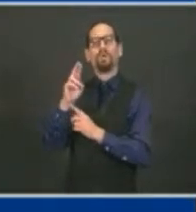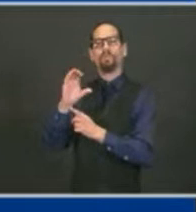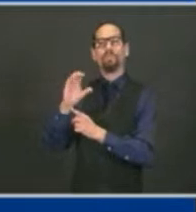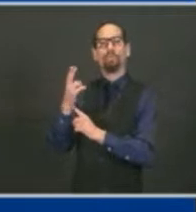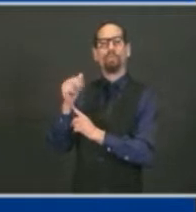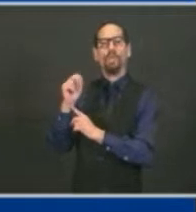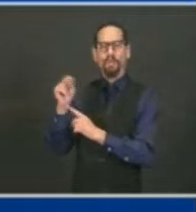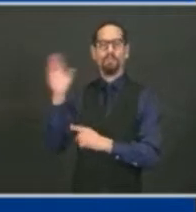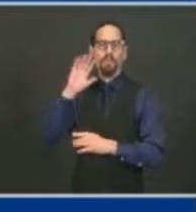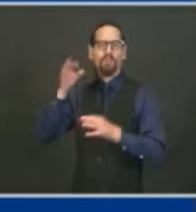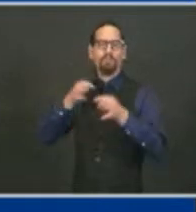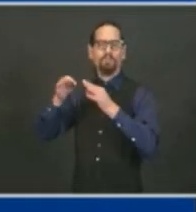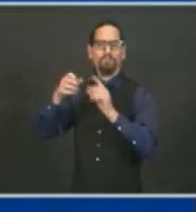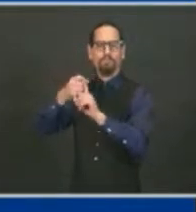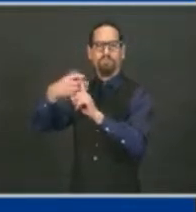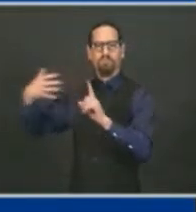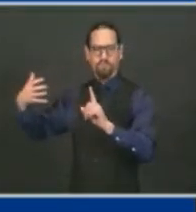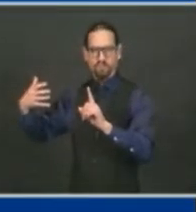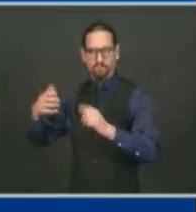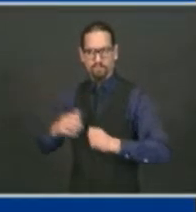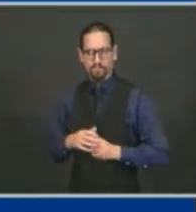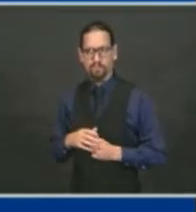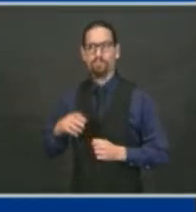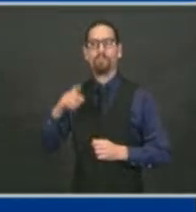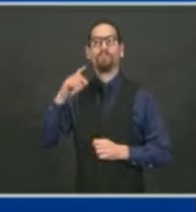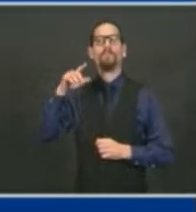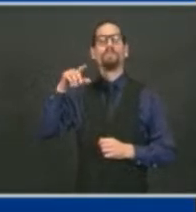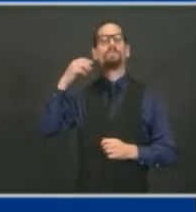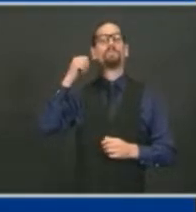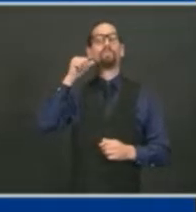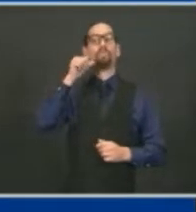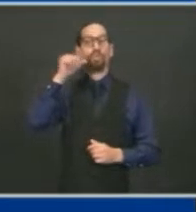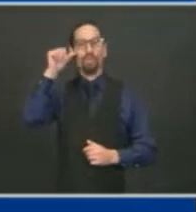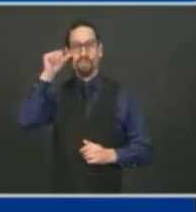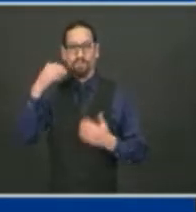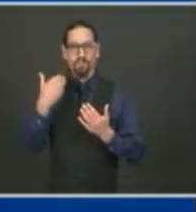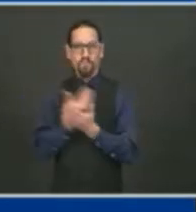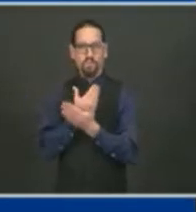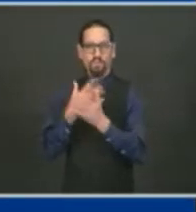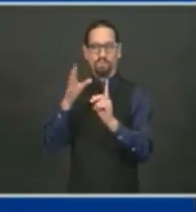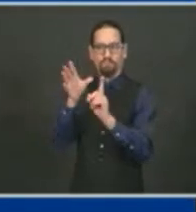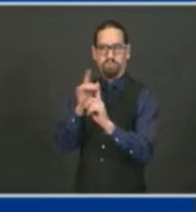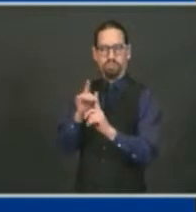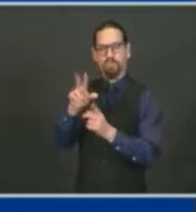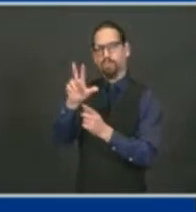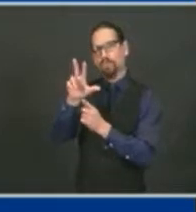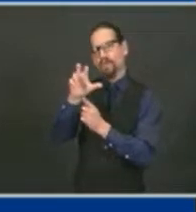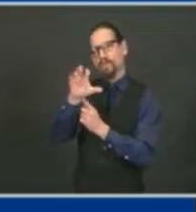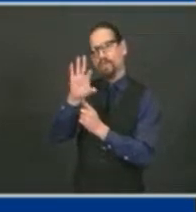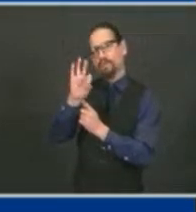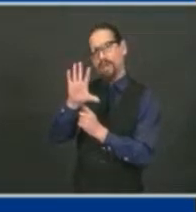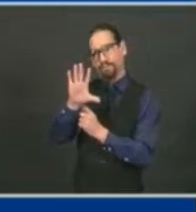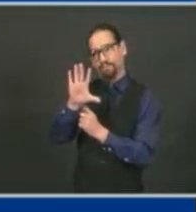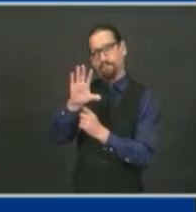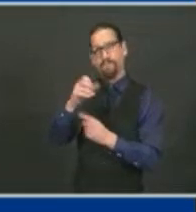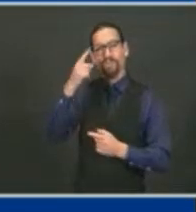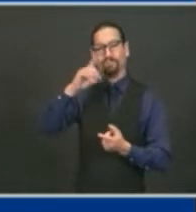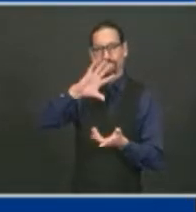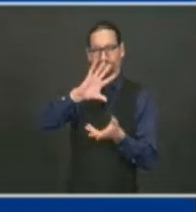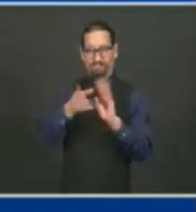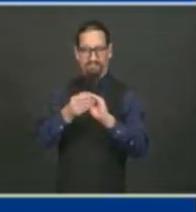Yesterday, we had 395 new cases out of a total of 9,000 tests for a test positivity